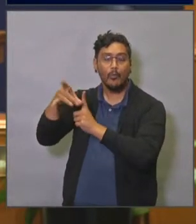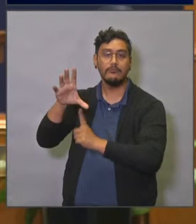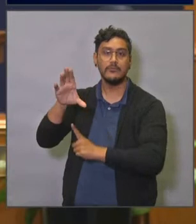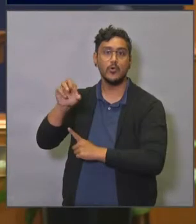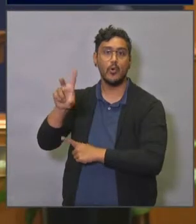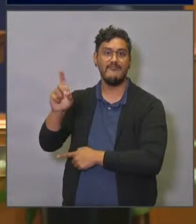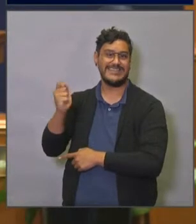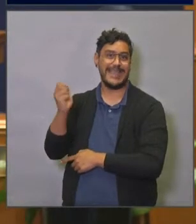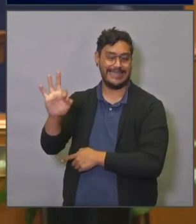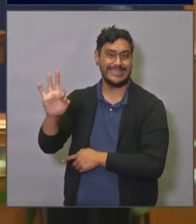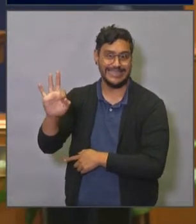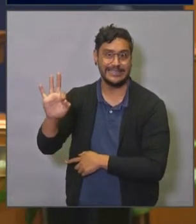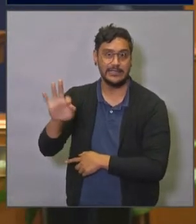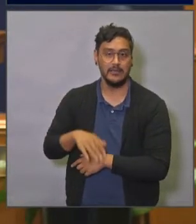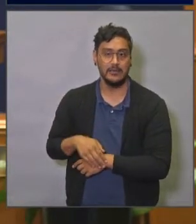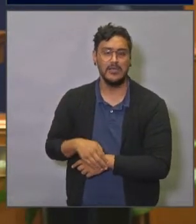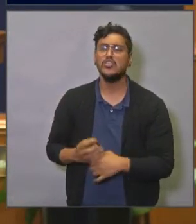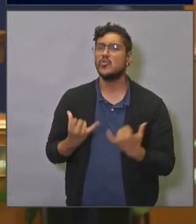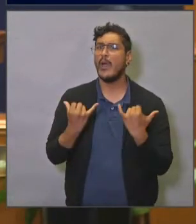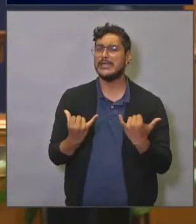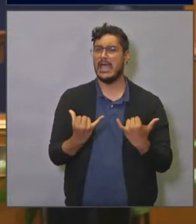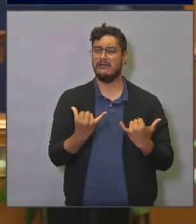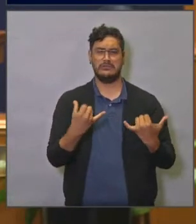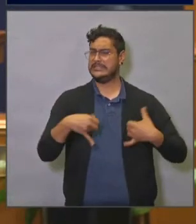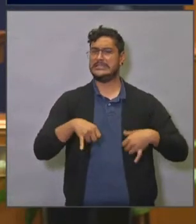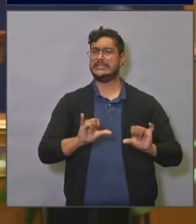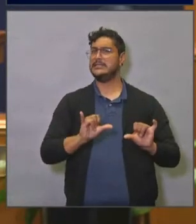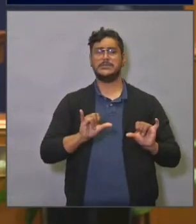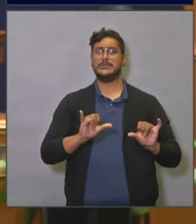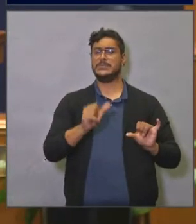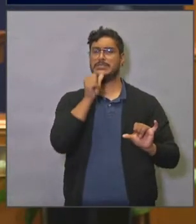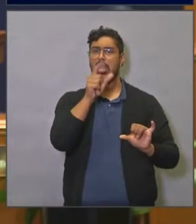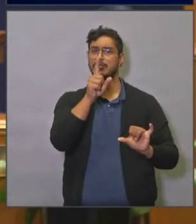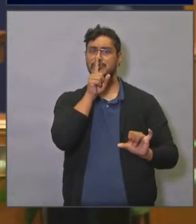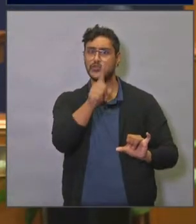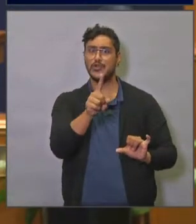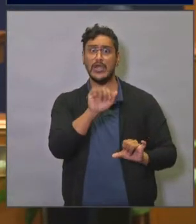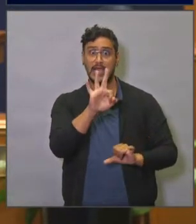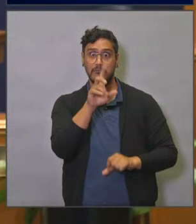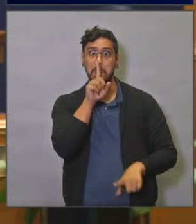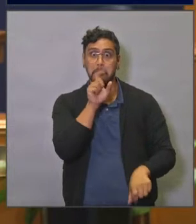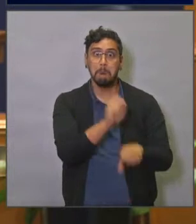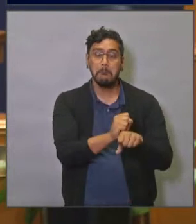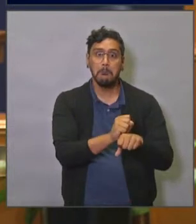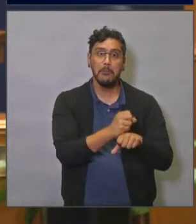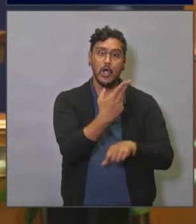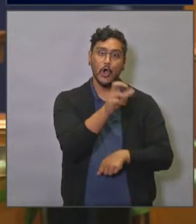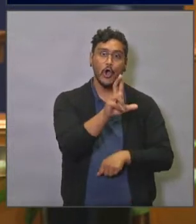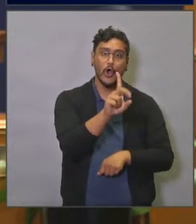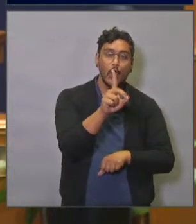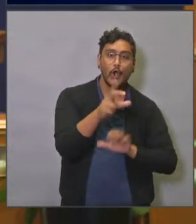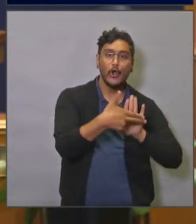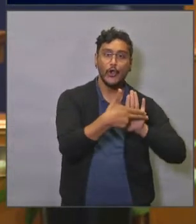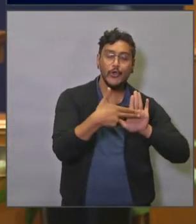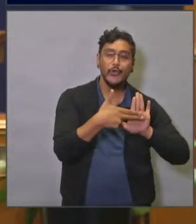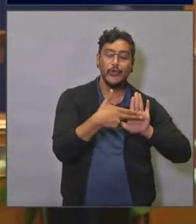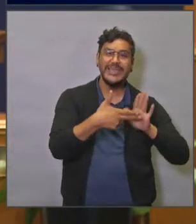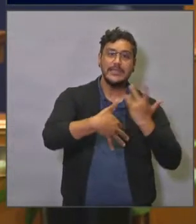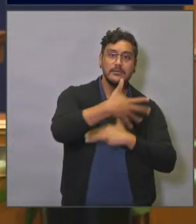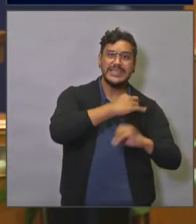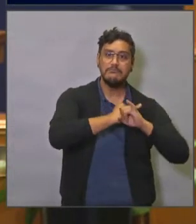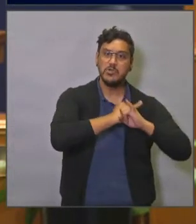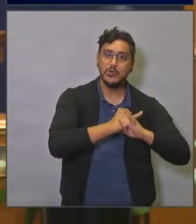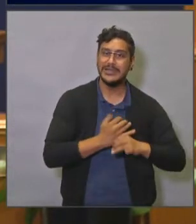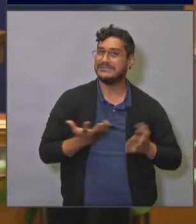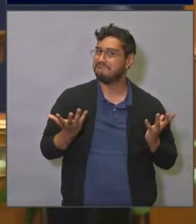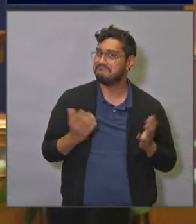So at this point, I think the question of herd immunity remains to be seen, and we have to continue to look at that data. In terms of schools, the